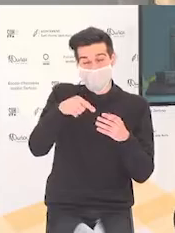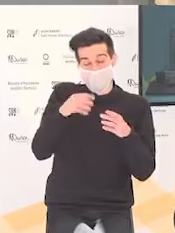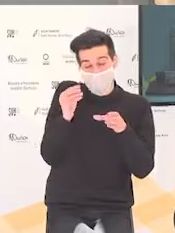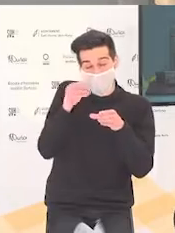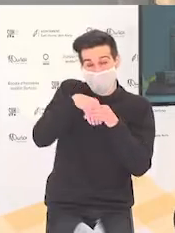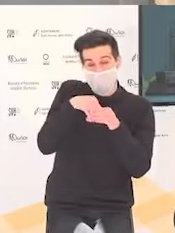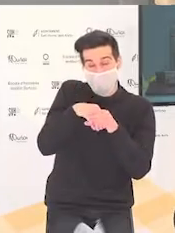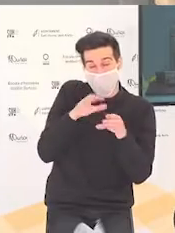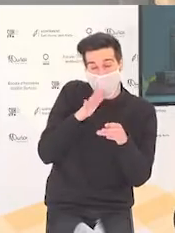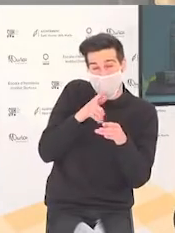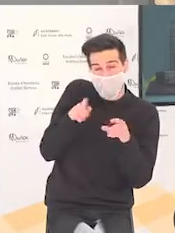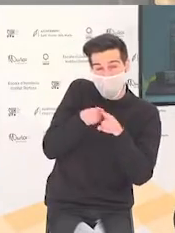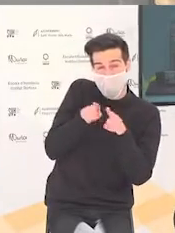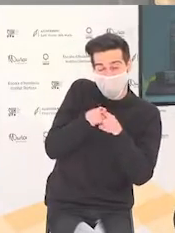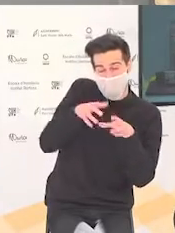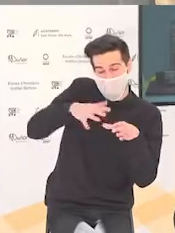rompe.